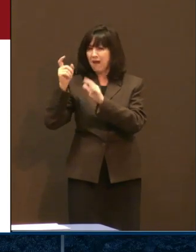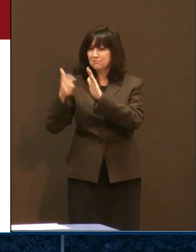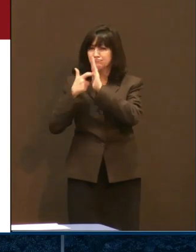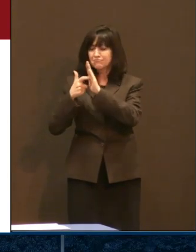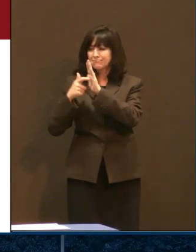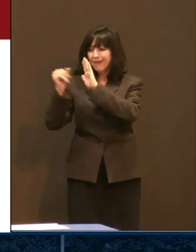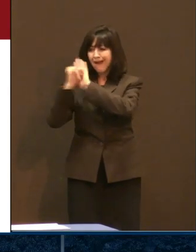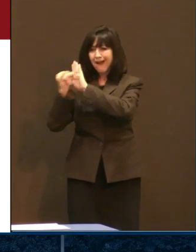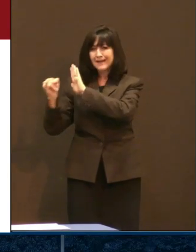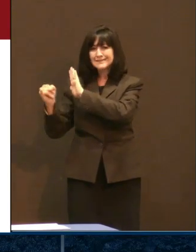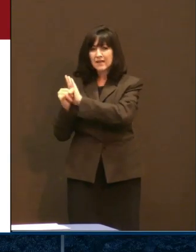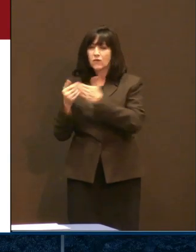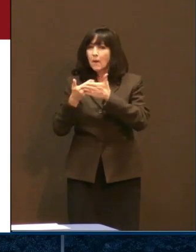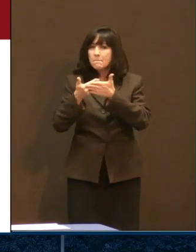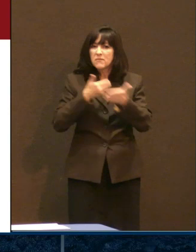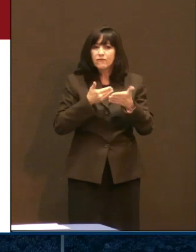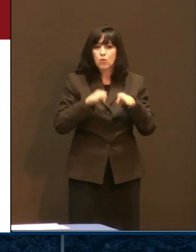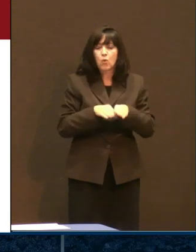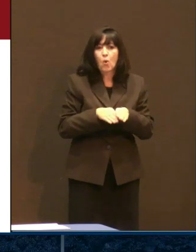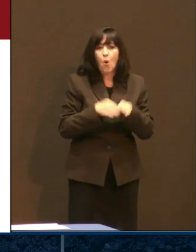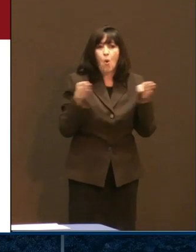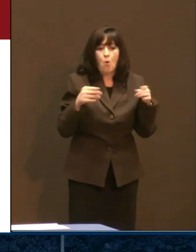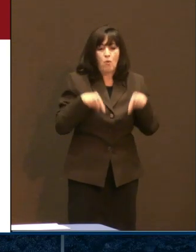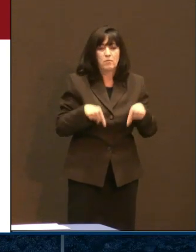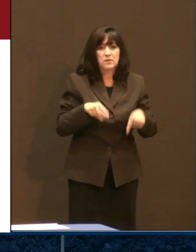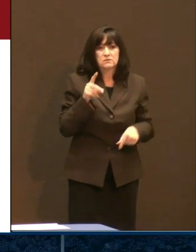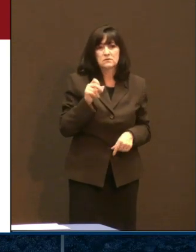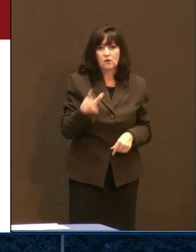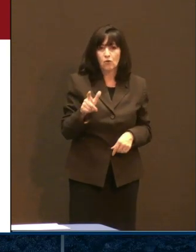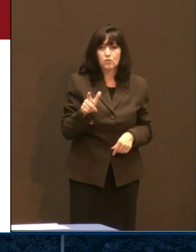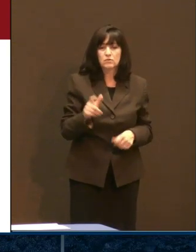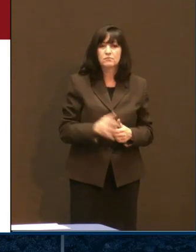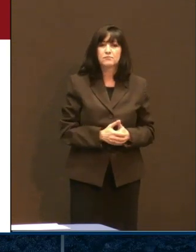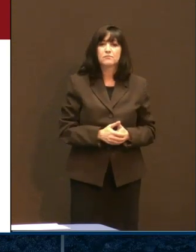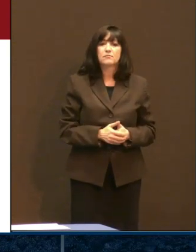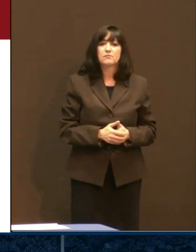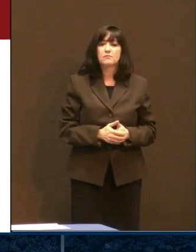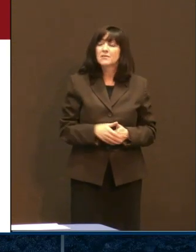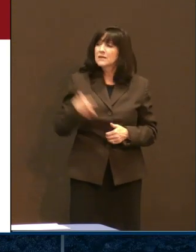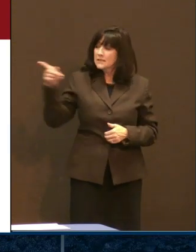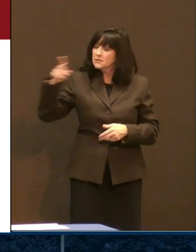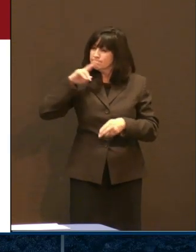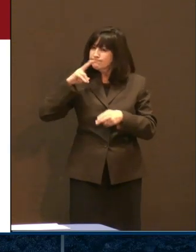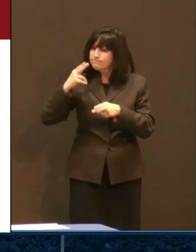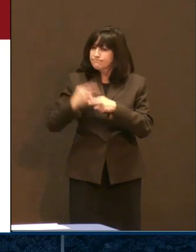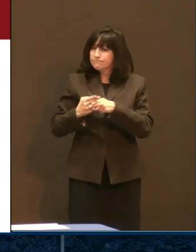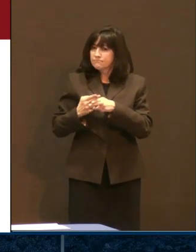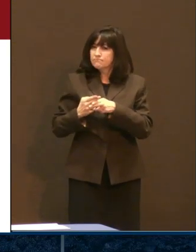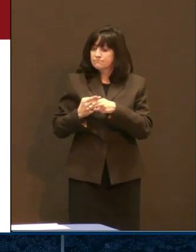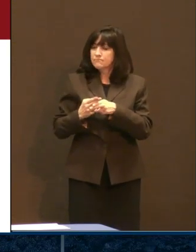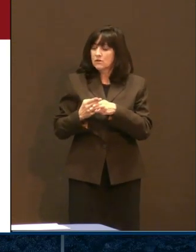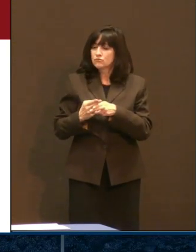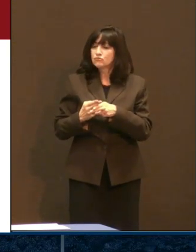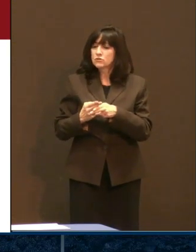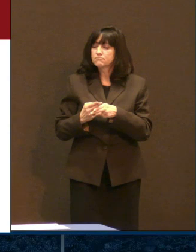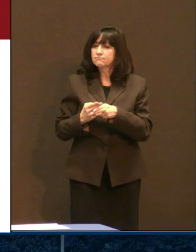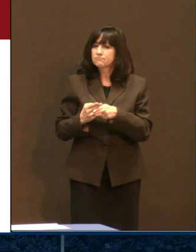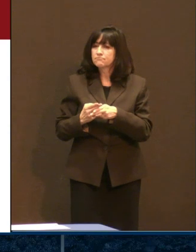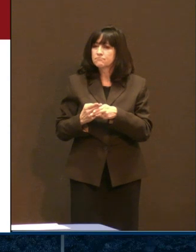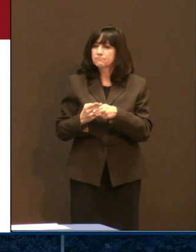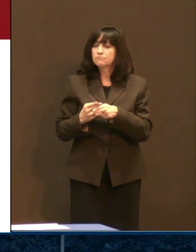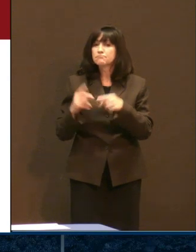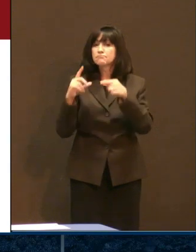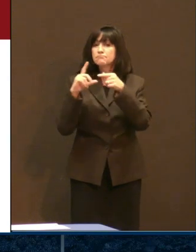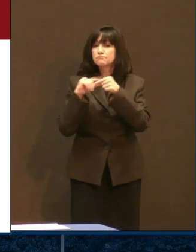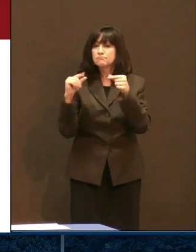news there. And one thing I think that's important to point out, and you mentioned it a little bit, and you might mention how we're doing this